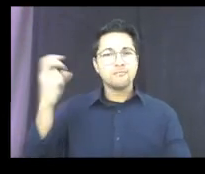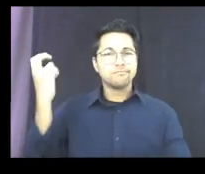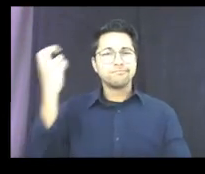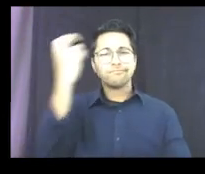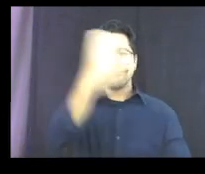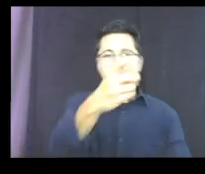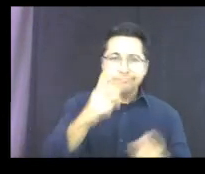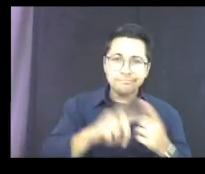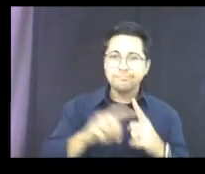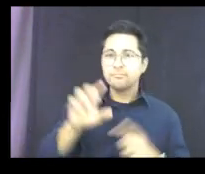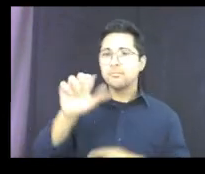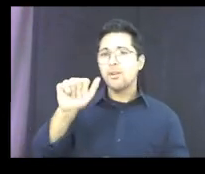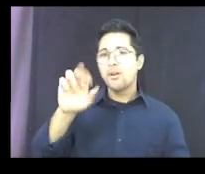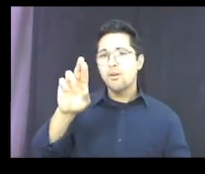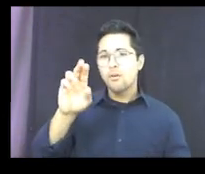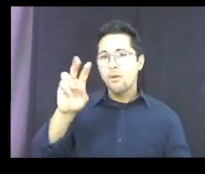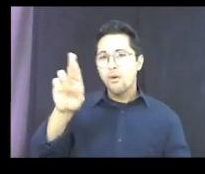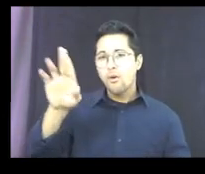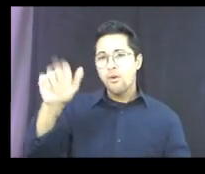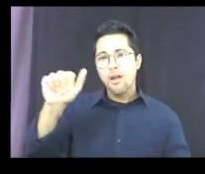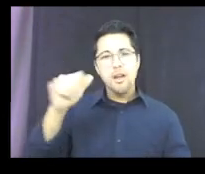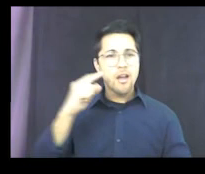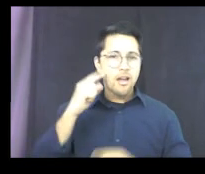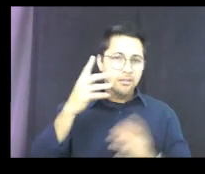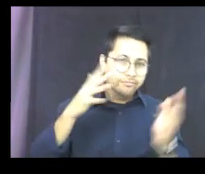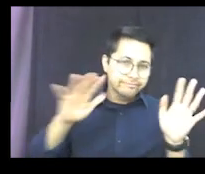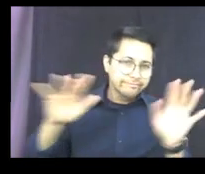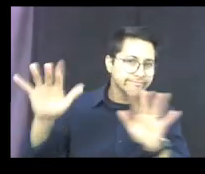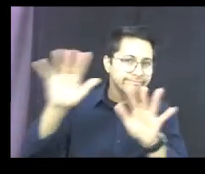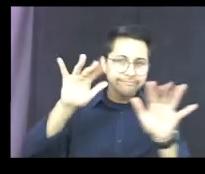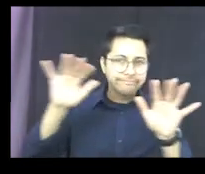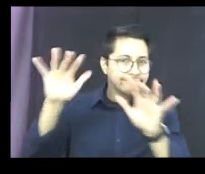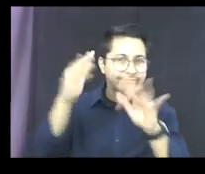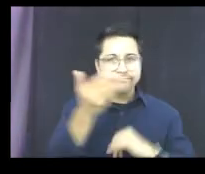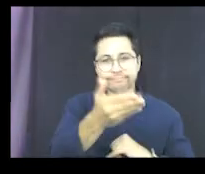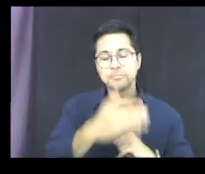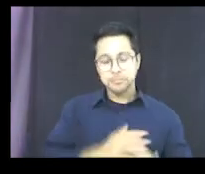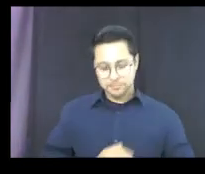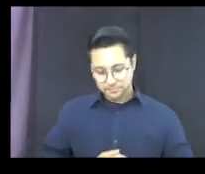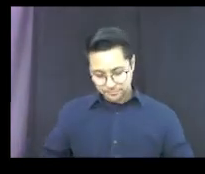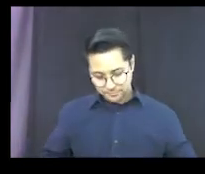to Aurora, spend some time there.